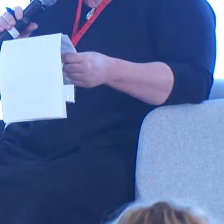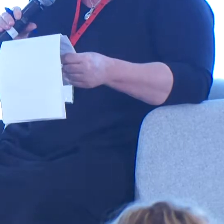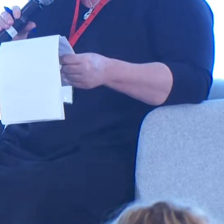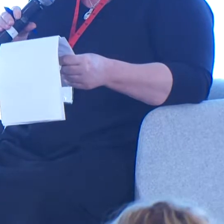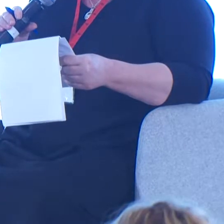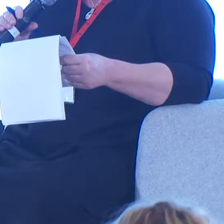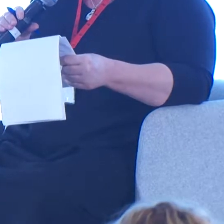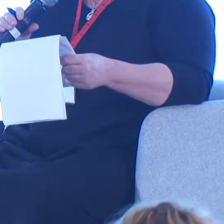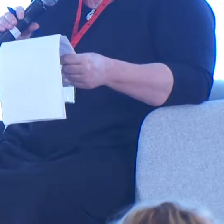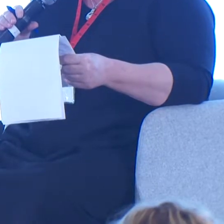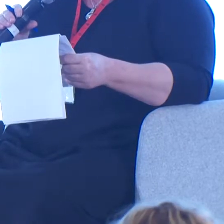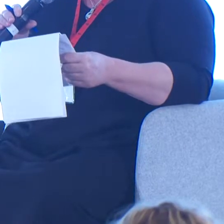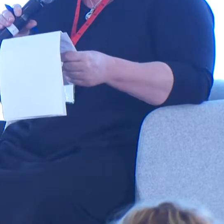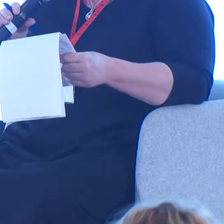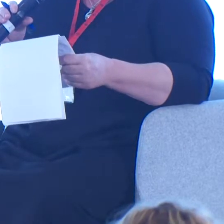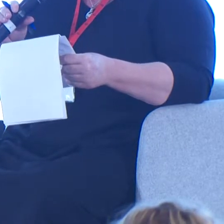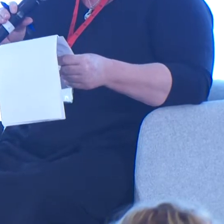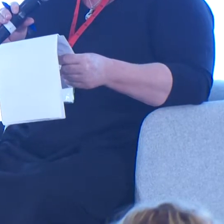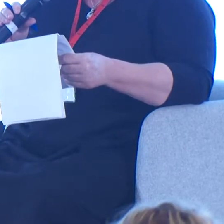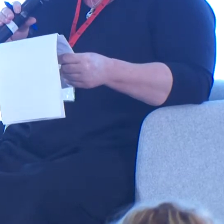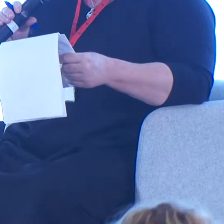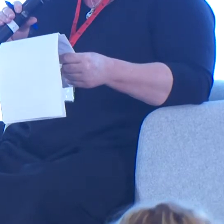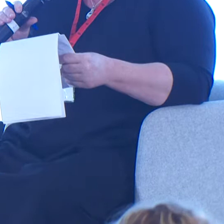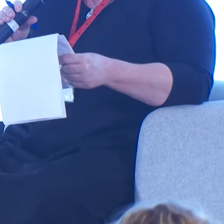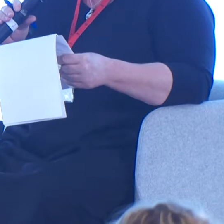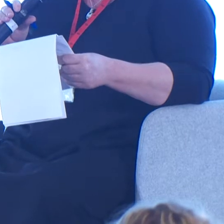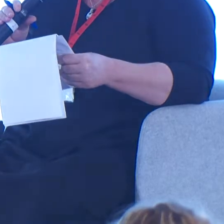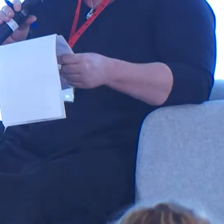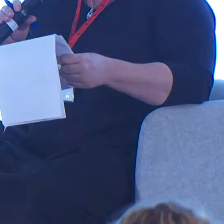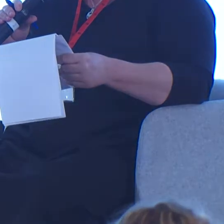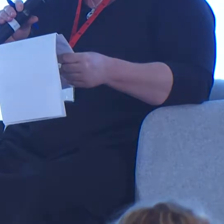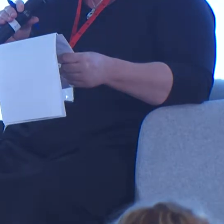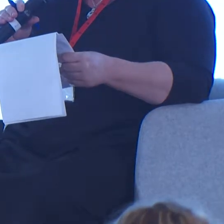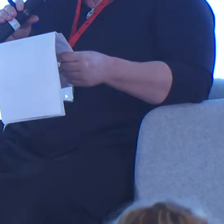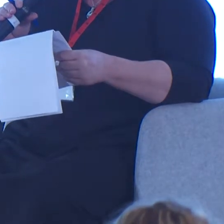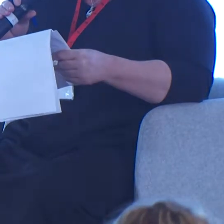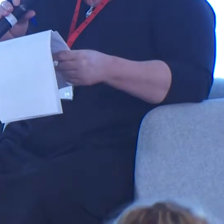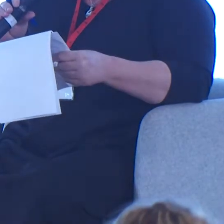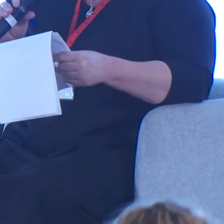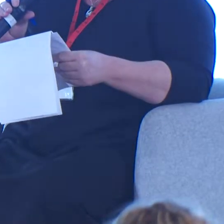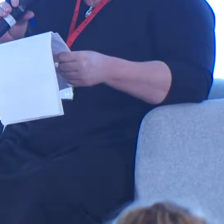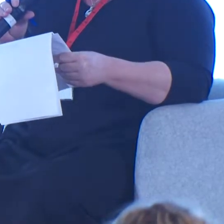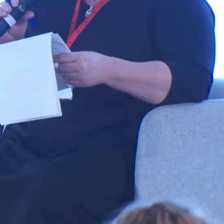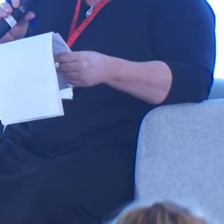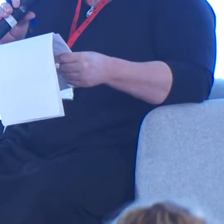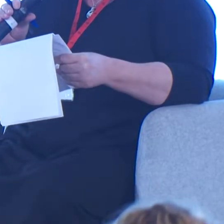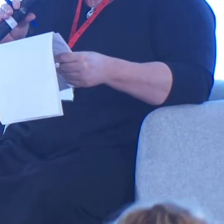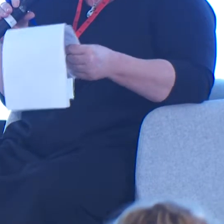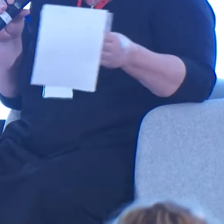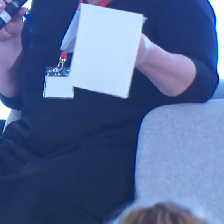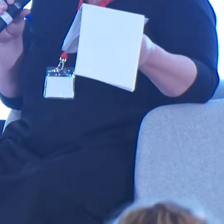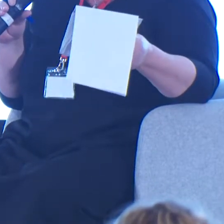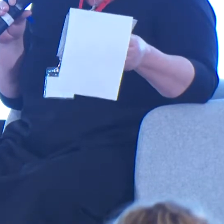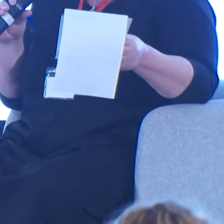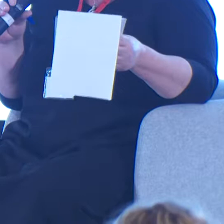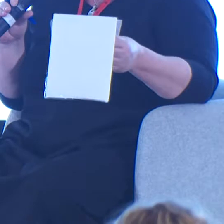strong advocacy sector is seen as crucial to the success of the Royal Commission, as well as the day-to-day